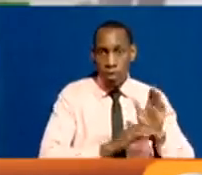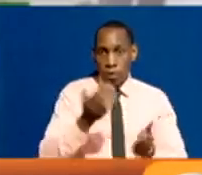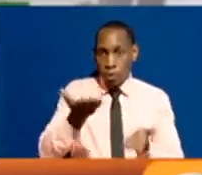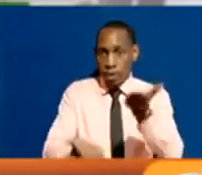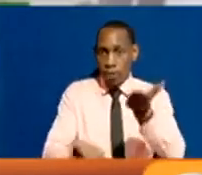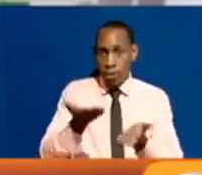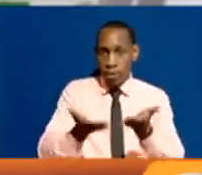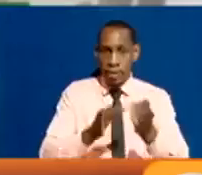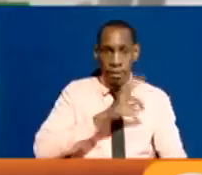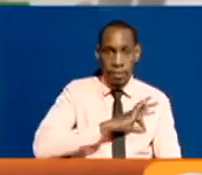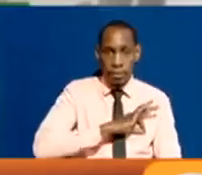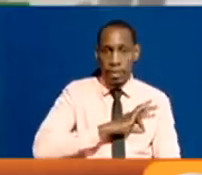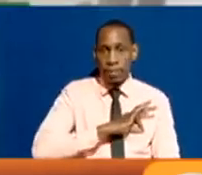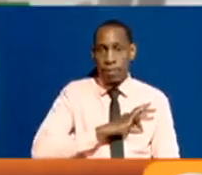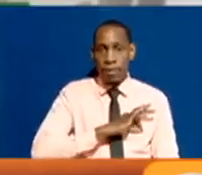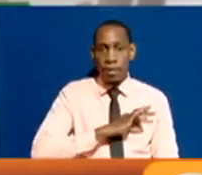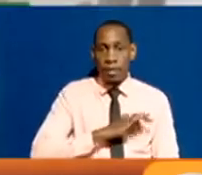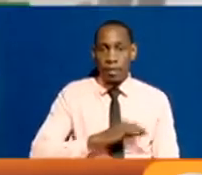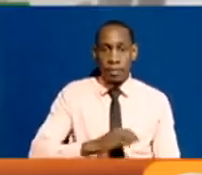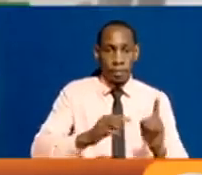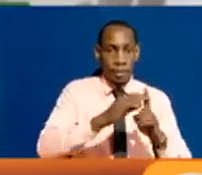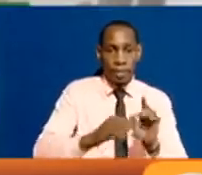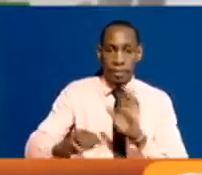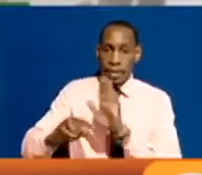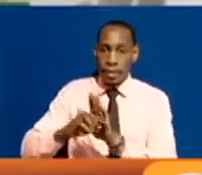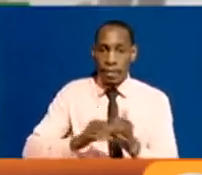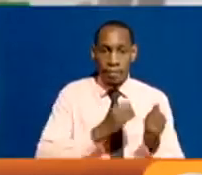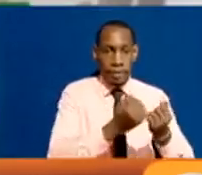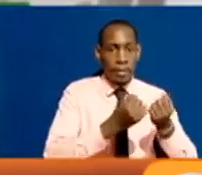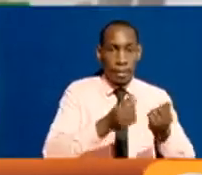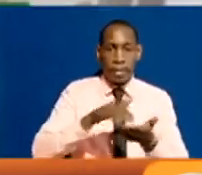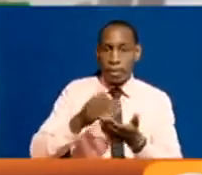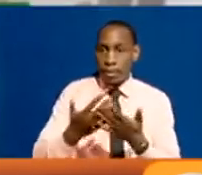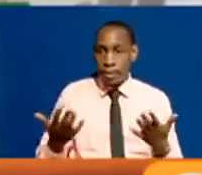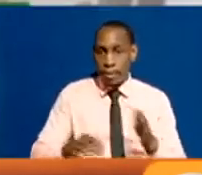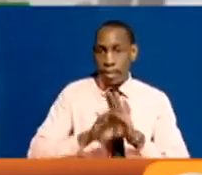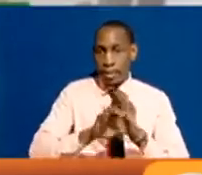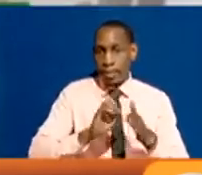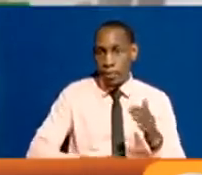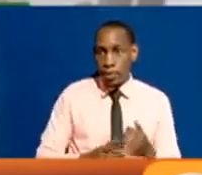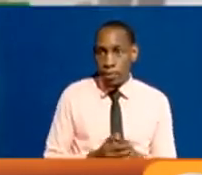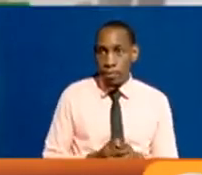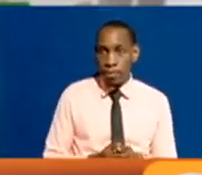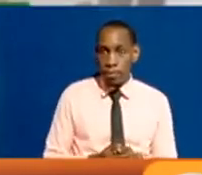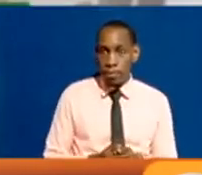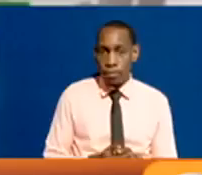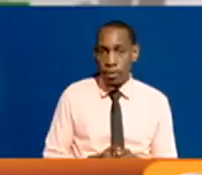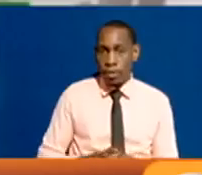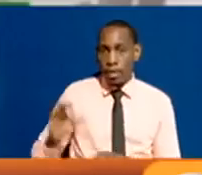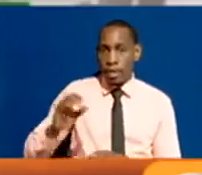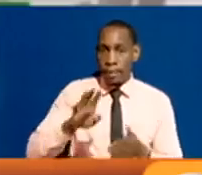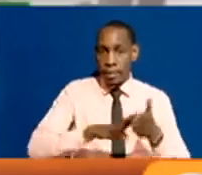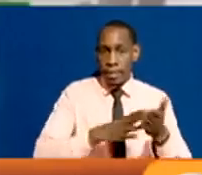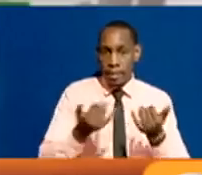assess the merits and demerits, as well as strengths and weaknesses of things such as the current cabinet